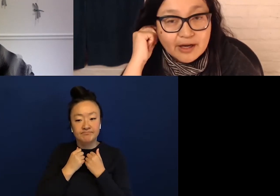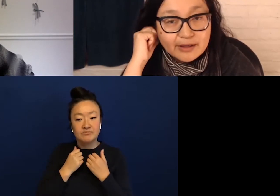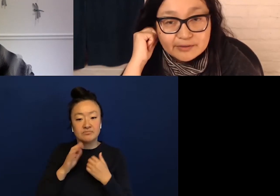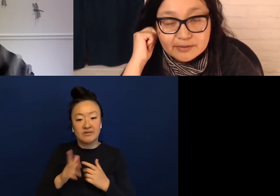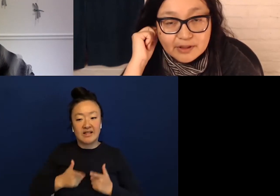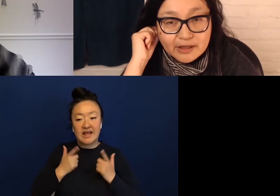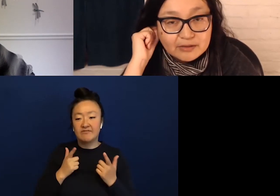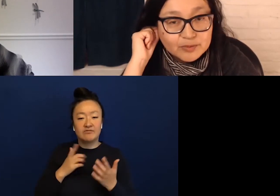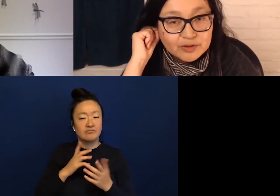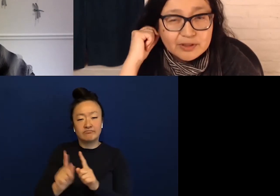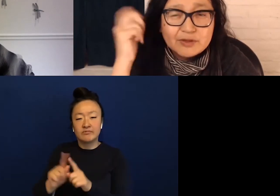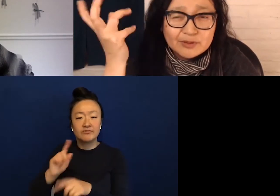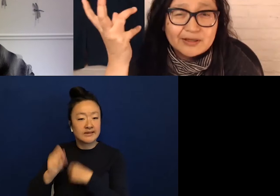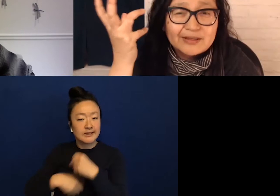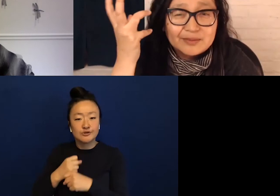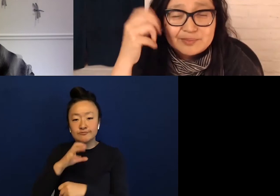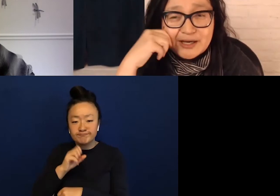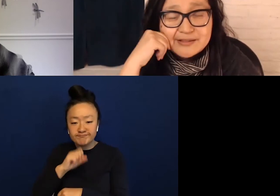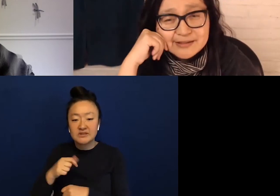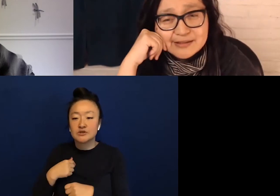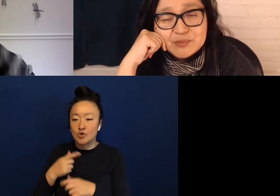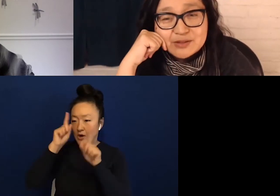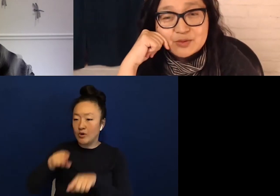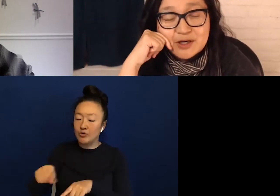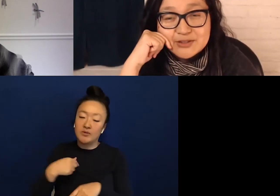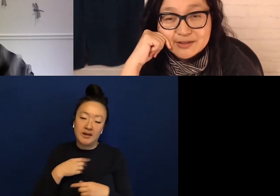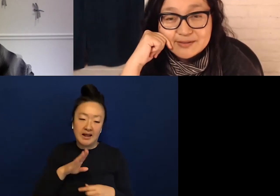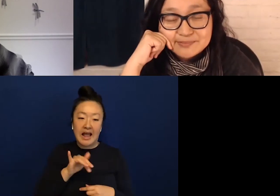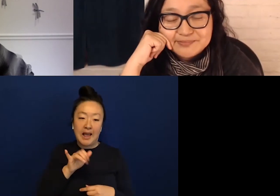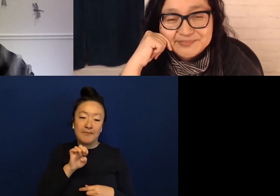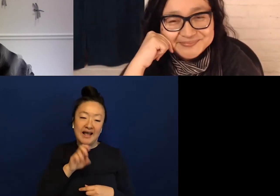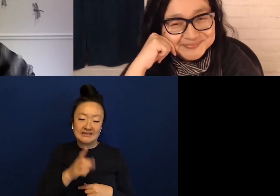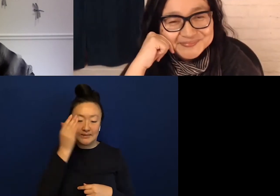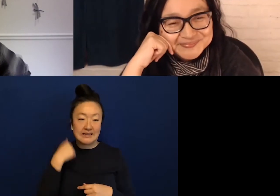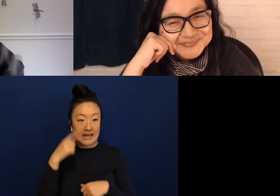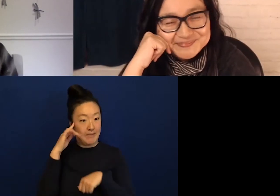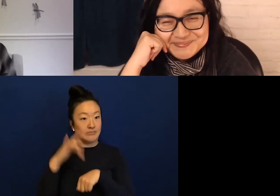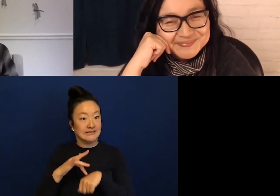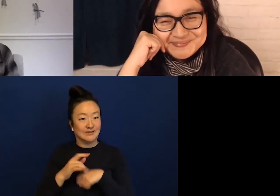regard, I agree with her, even though I'm biased because I'm obsessed with projects.